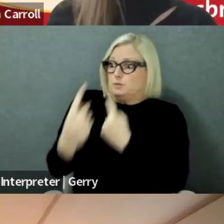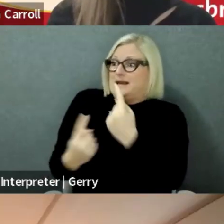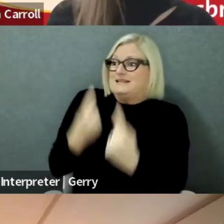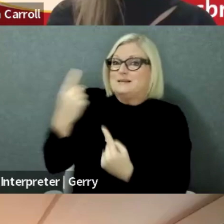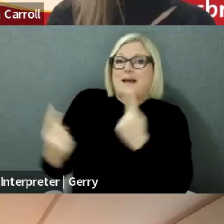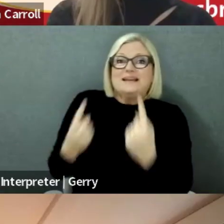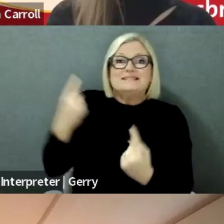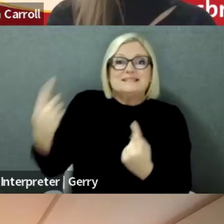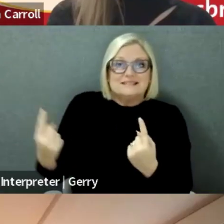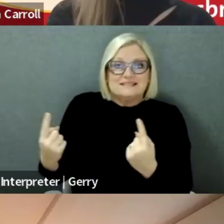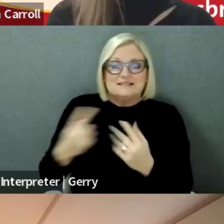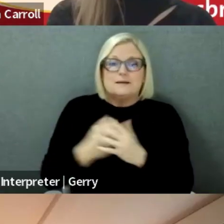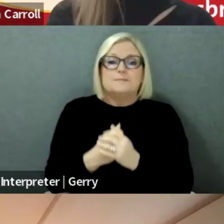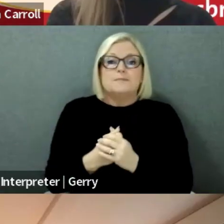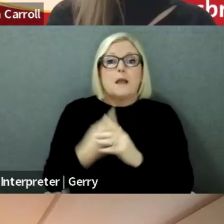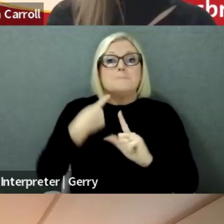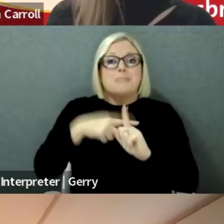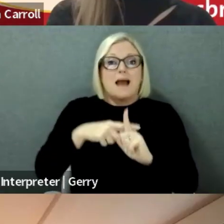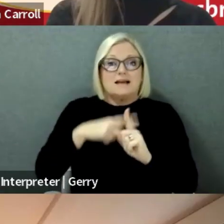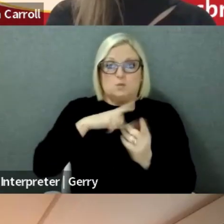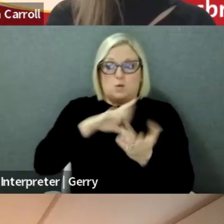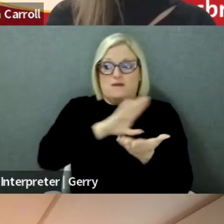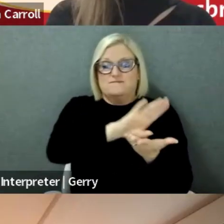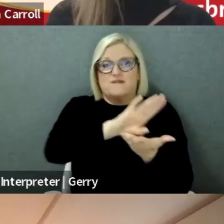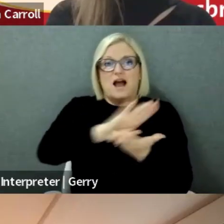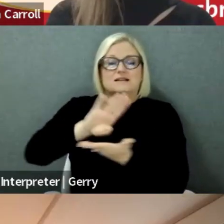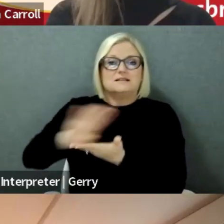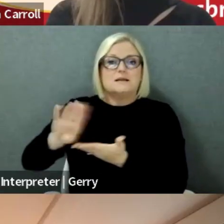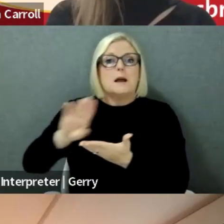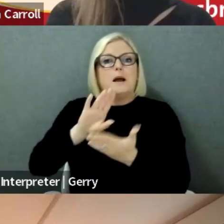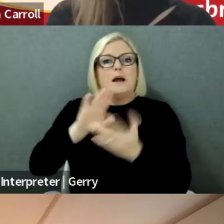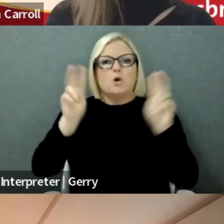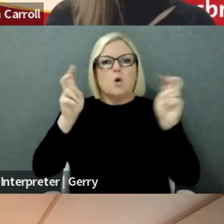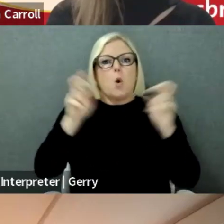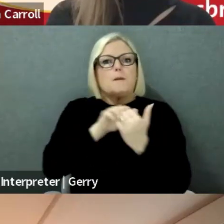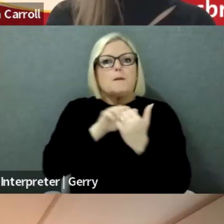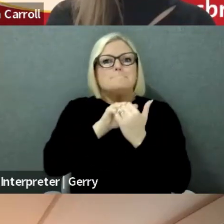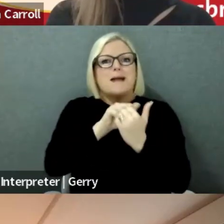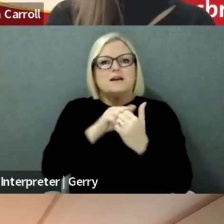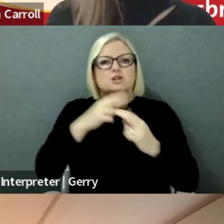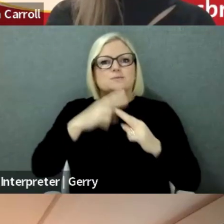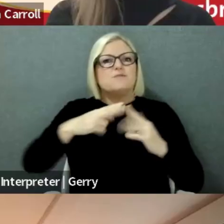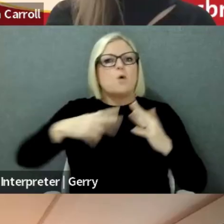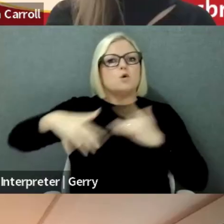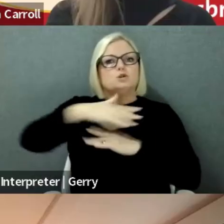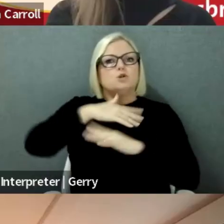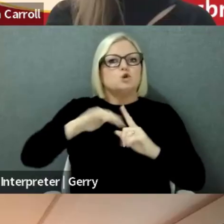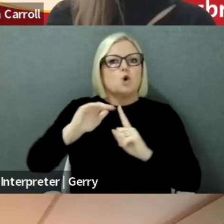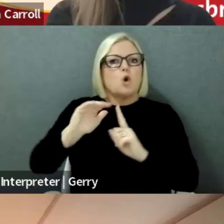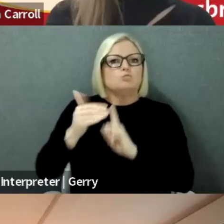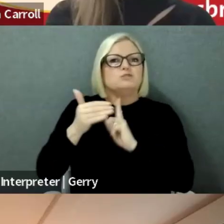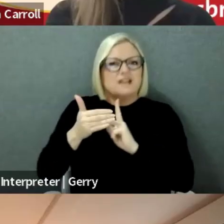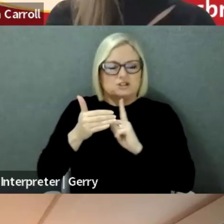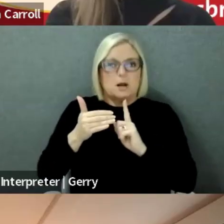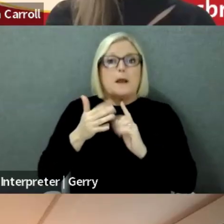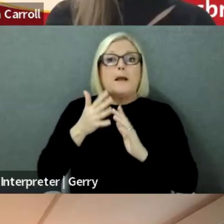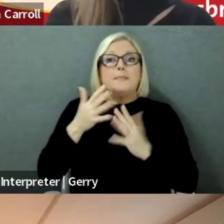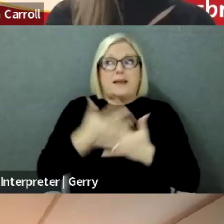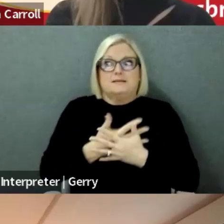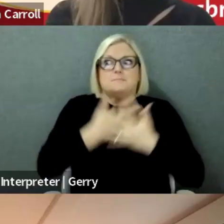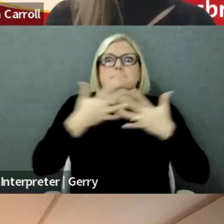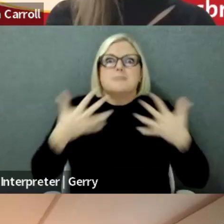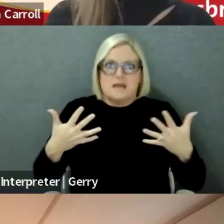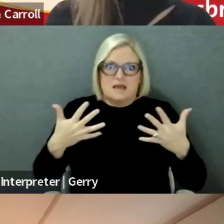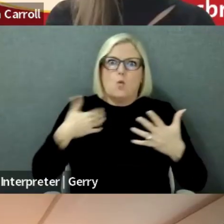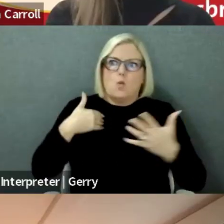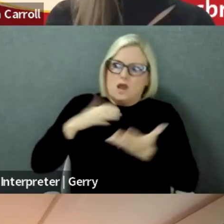also fund Partnerships for Social Protection, which is one of our bigger partnerships across the region, which is